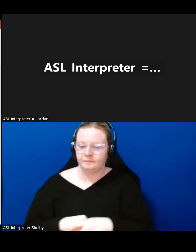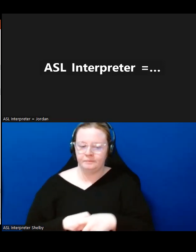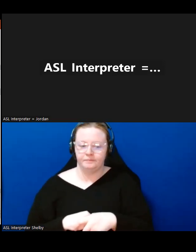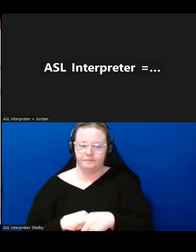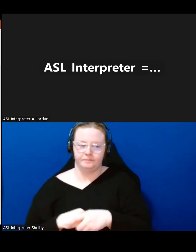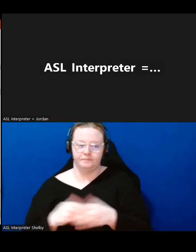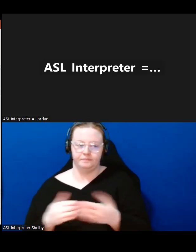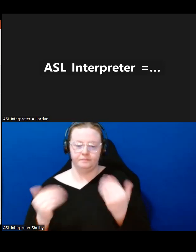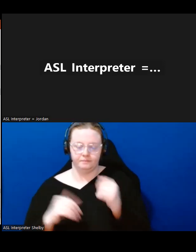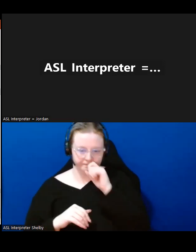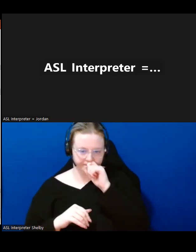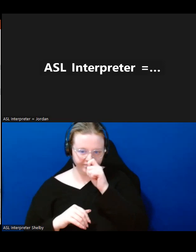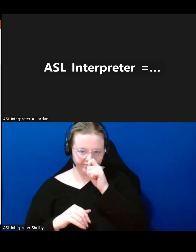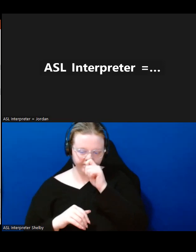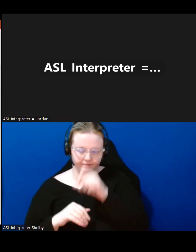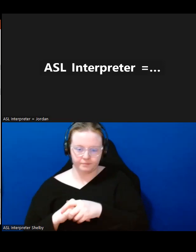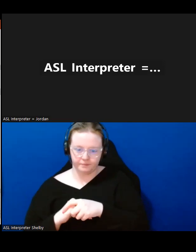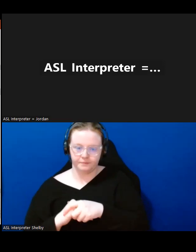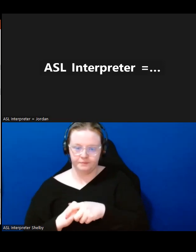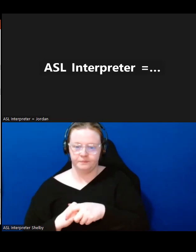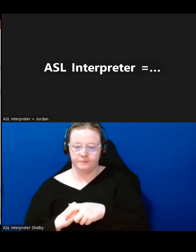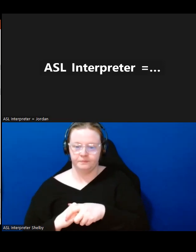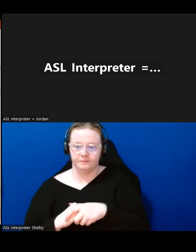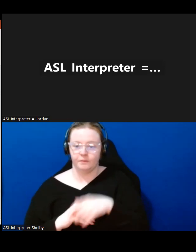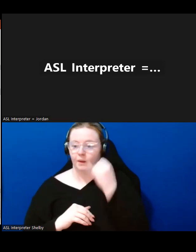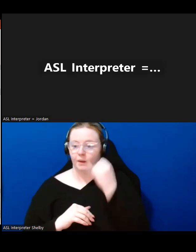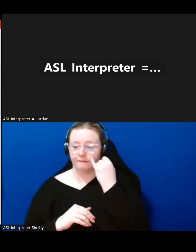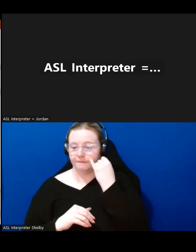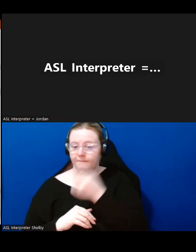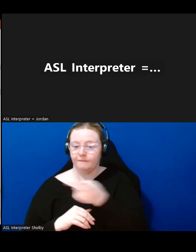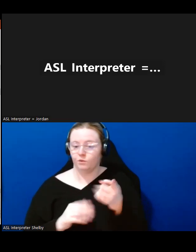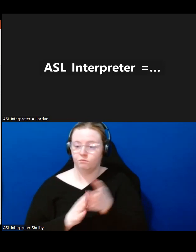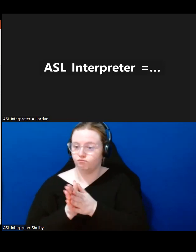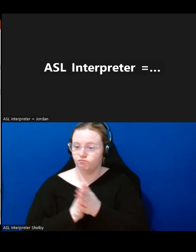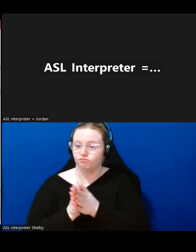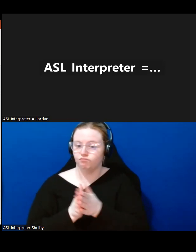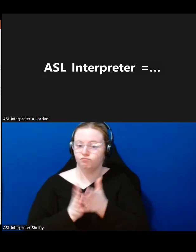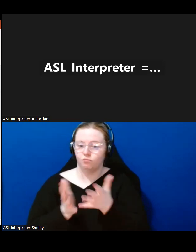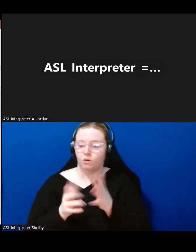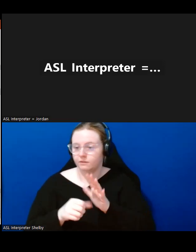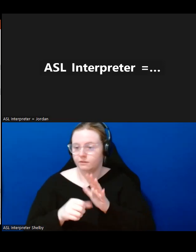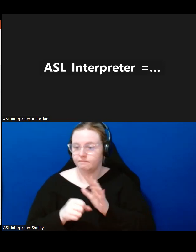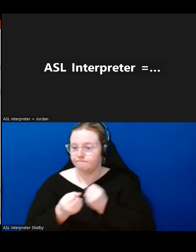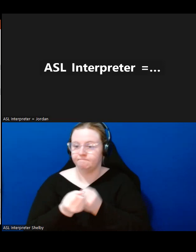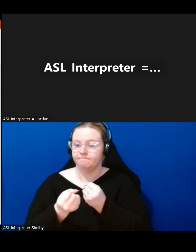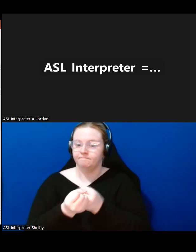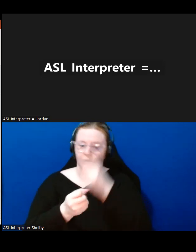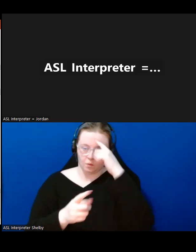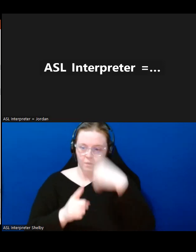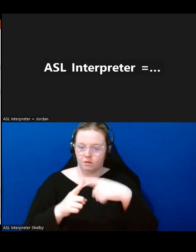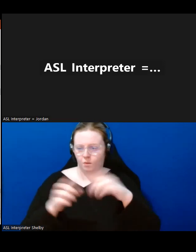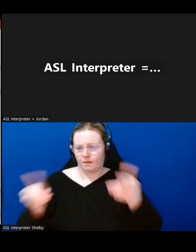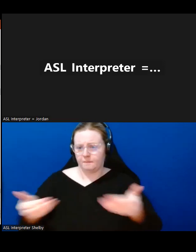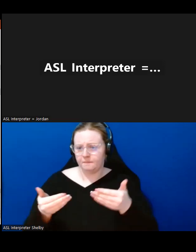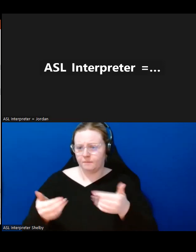So really, you know, anybody interested in promoting wellness is, you know, is welcome. We do have some individual